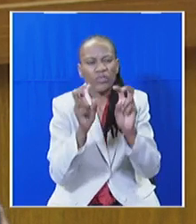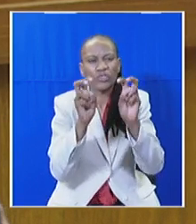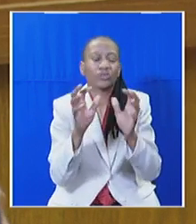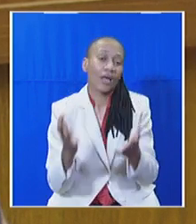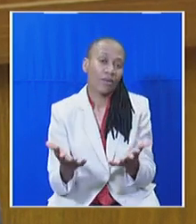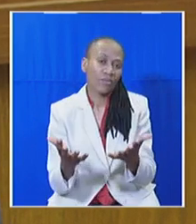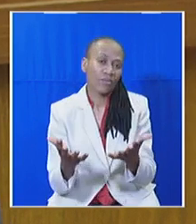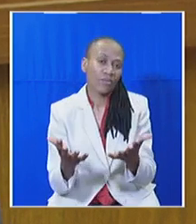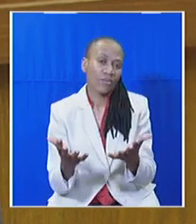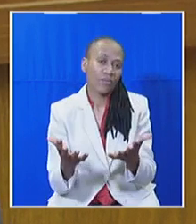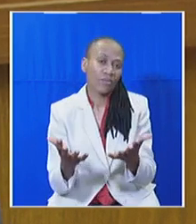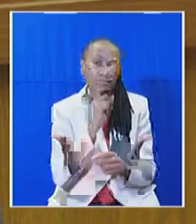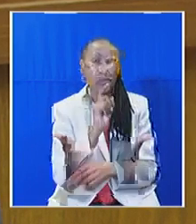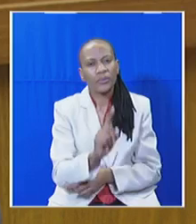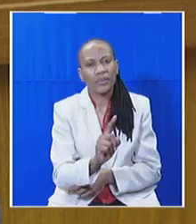Examples of this